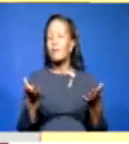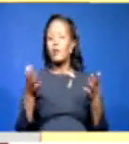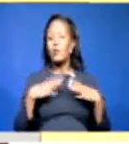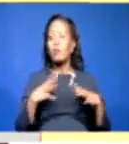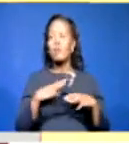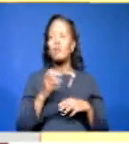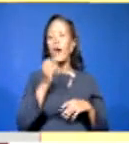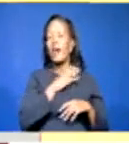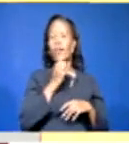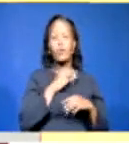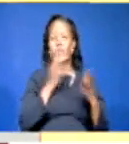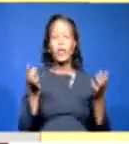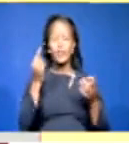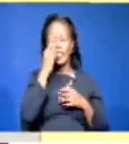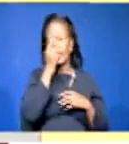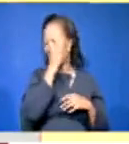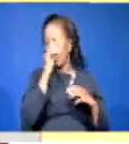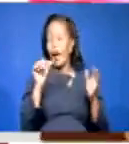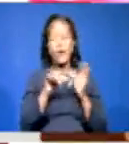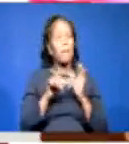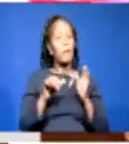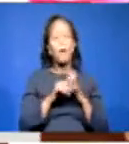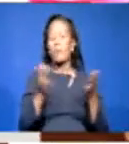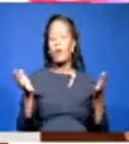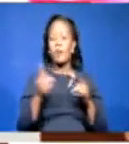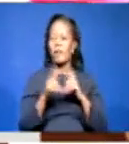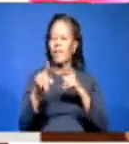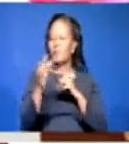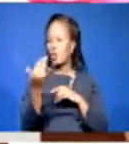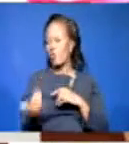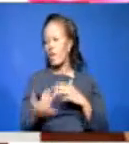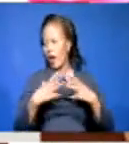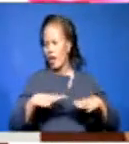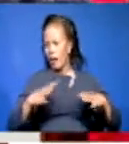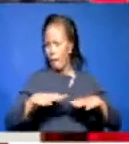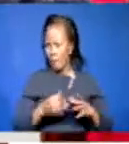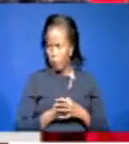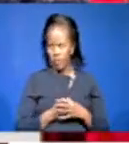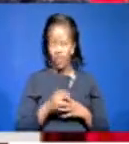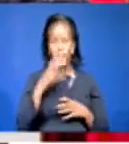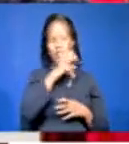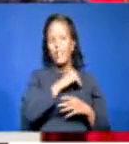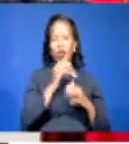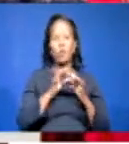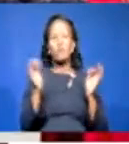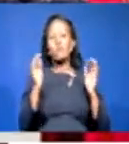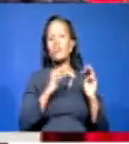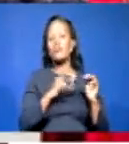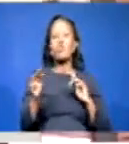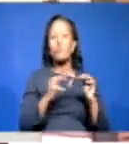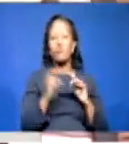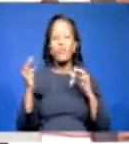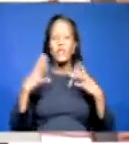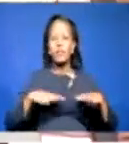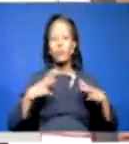hizi hazioni. Yaani mnamuru sio mzee sana. Dust caused by prolonged rain failure and frequent movements of the pastoralists in search